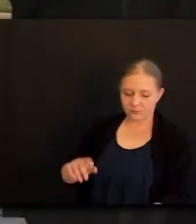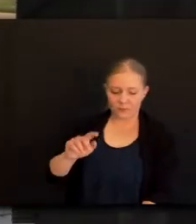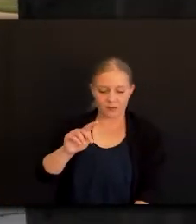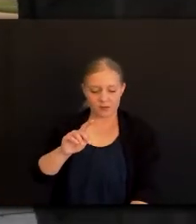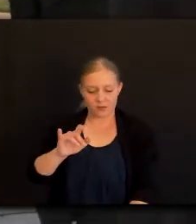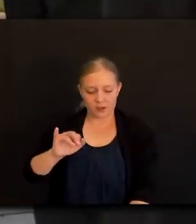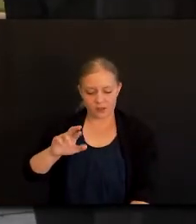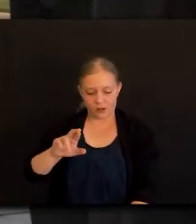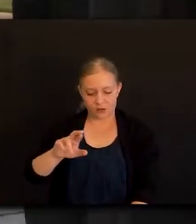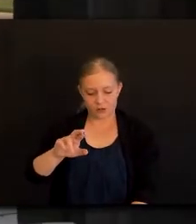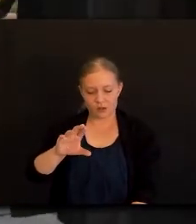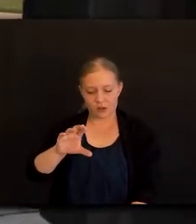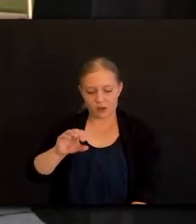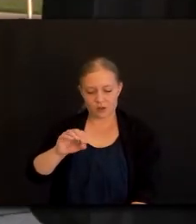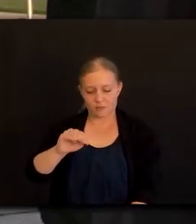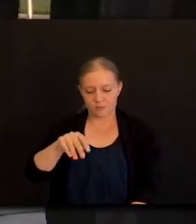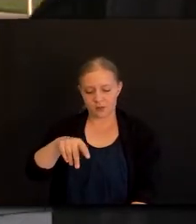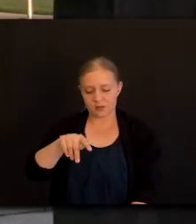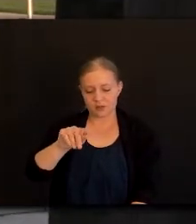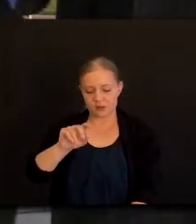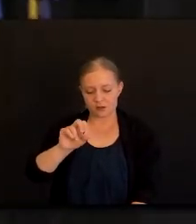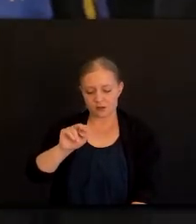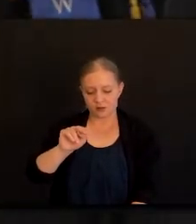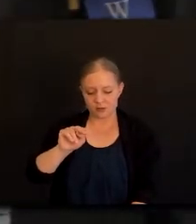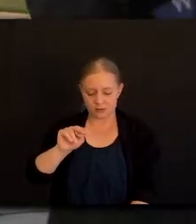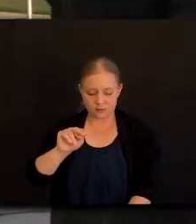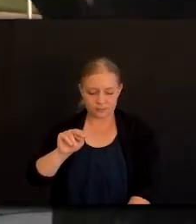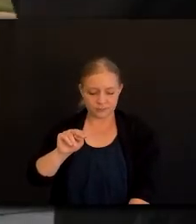Tyler Ryan Compton.